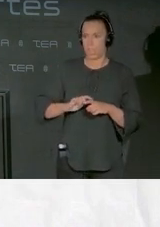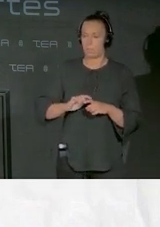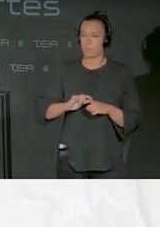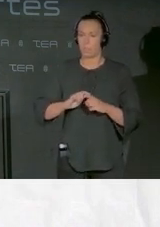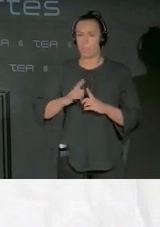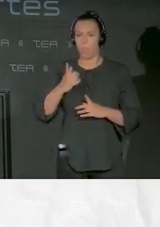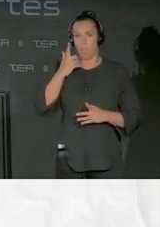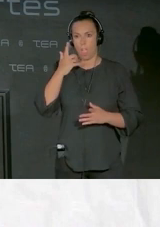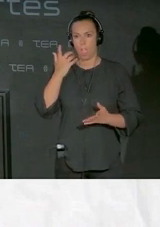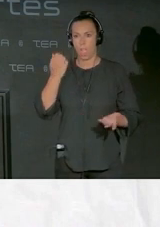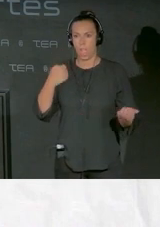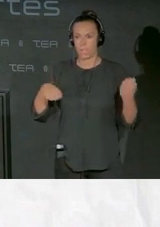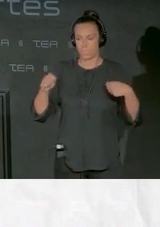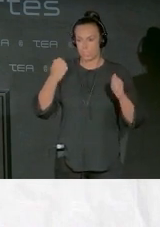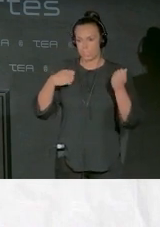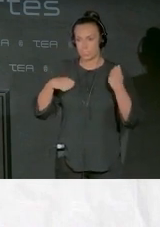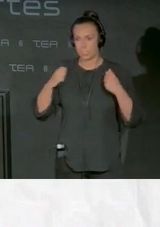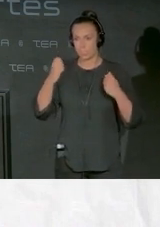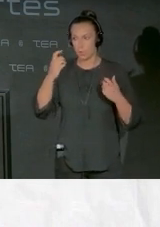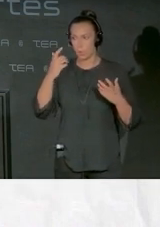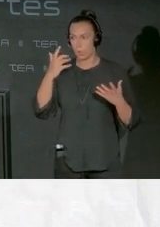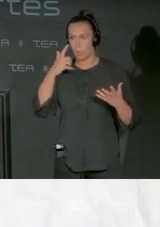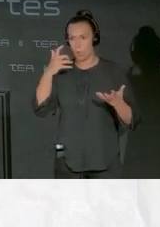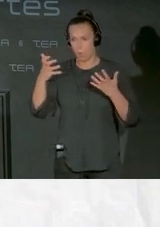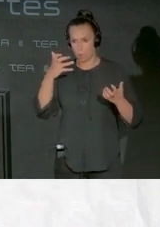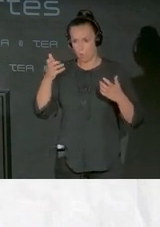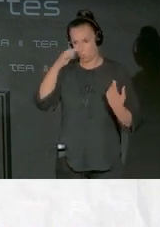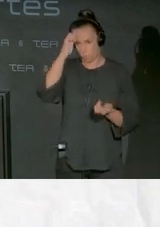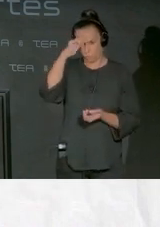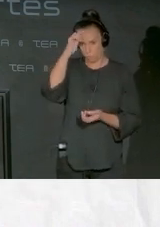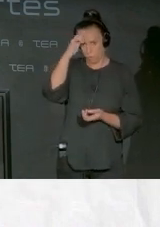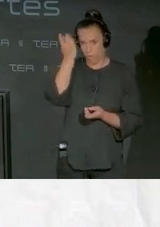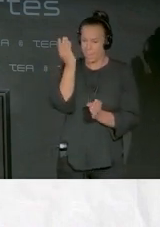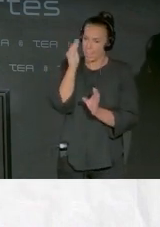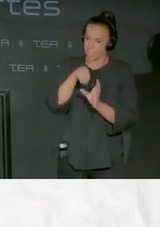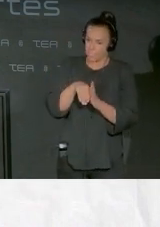at video games through the lens of culture.